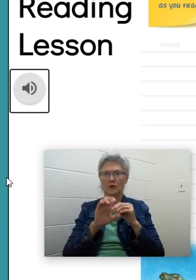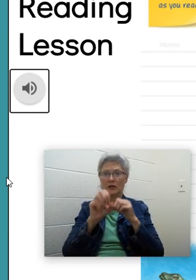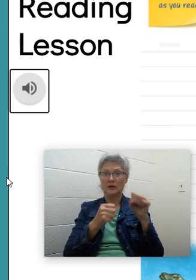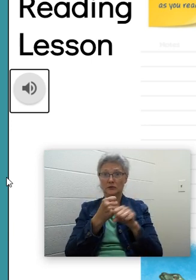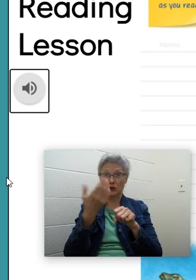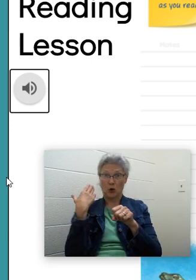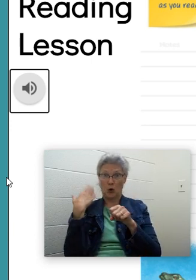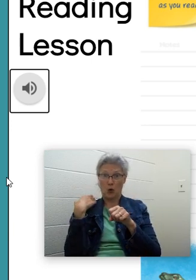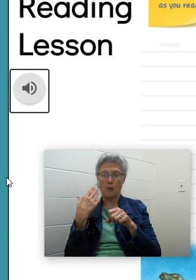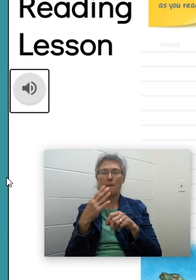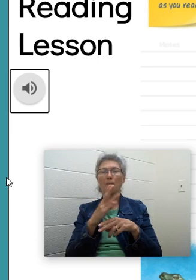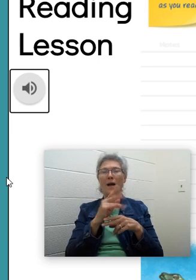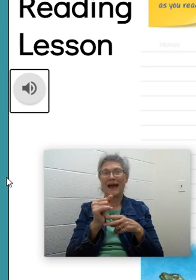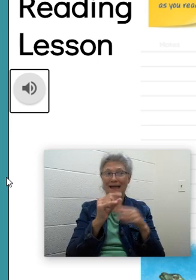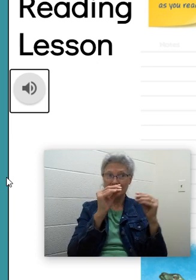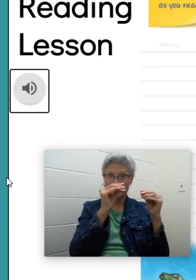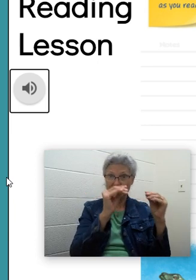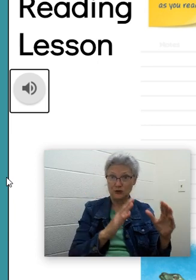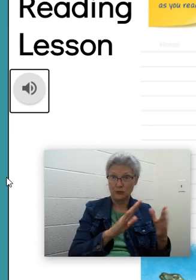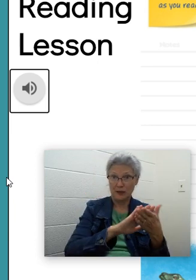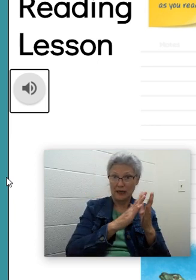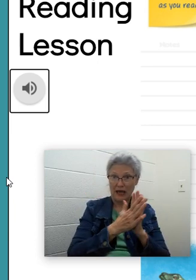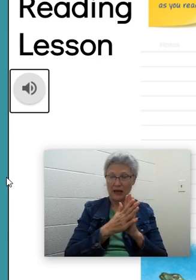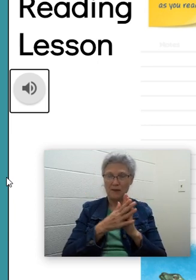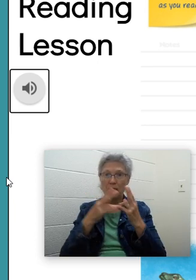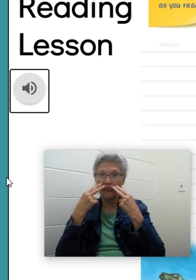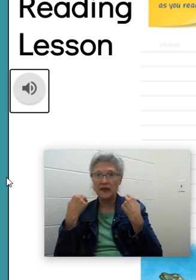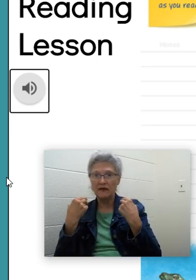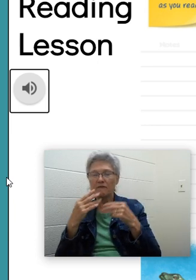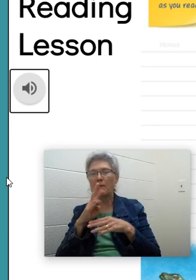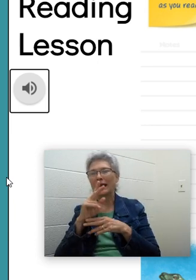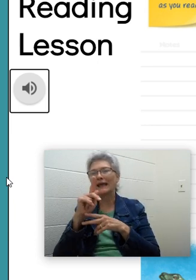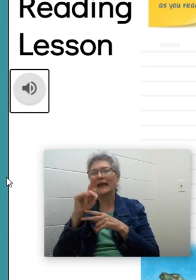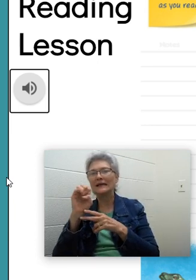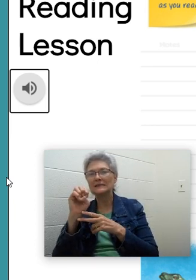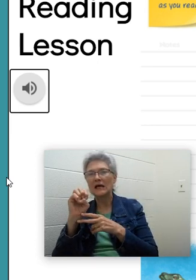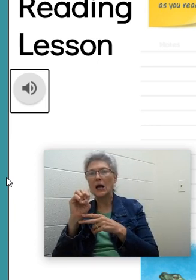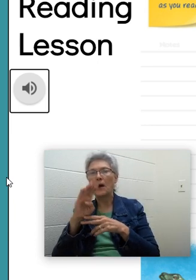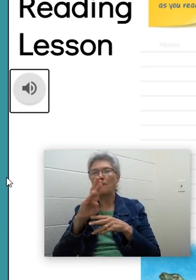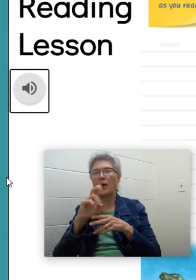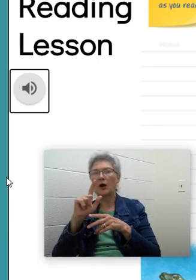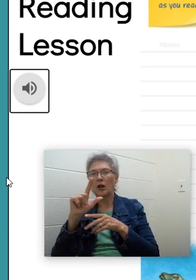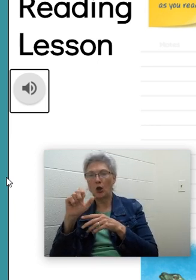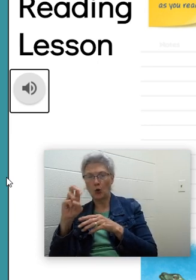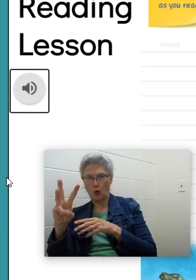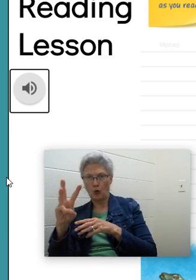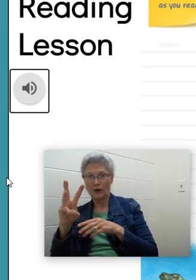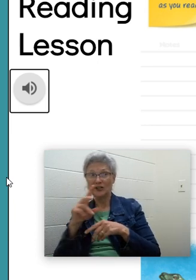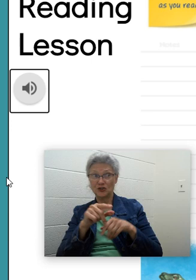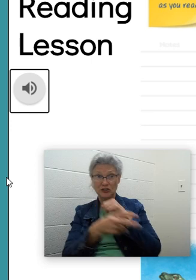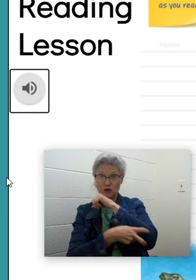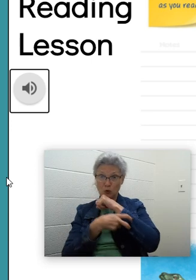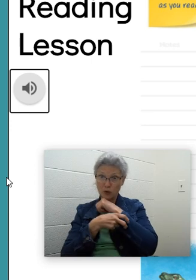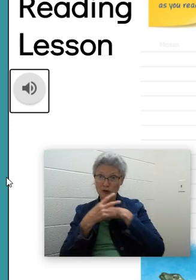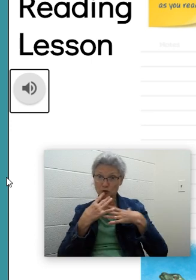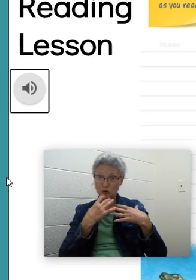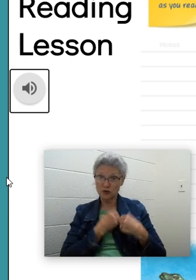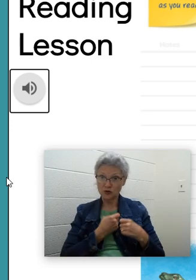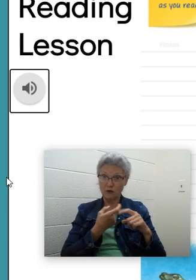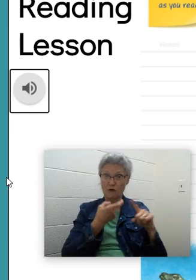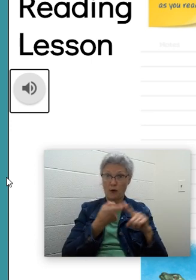Barlow. So it happens that Kate Barlow had stolen this treasure from Stanley's great-grandfather during a